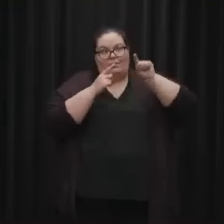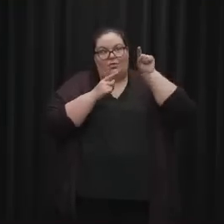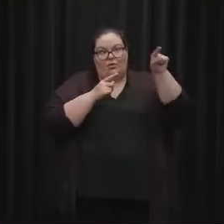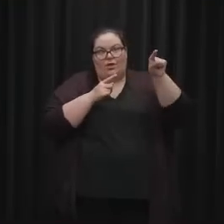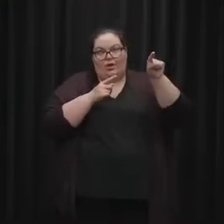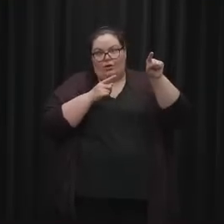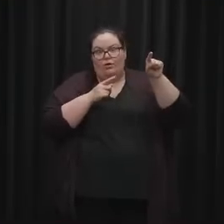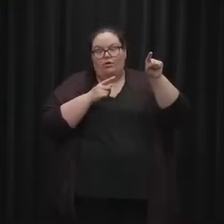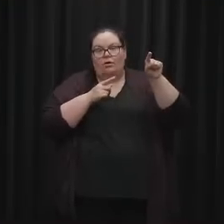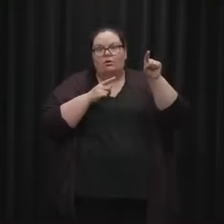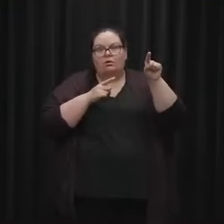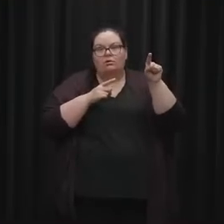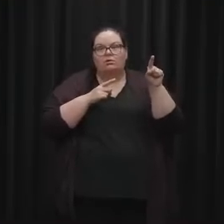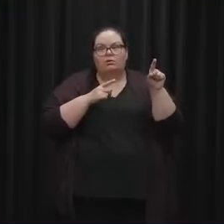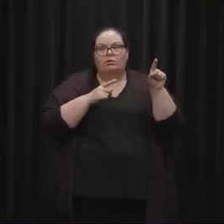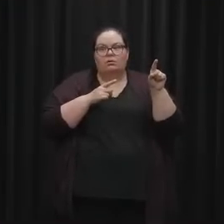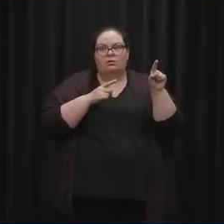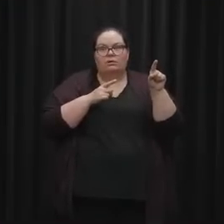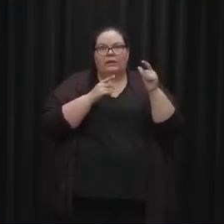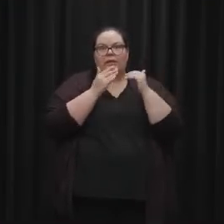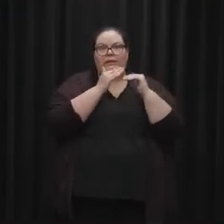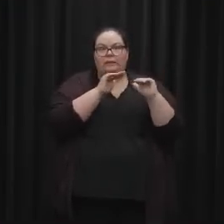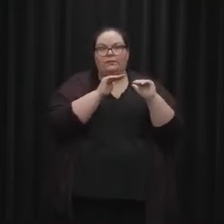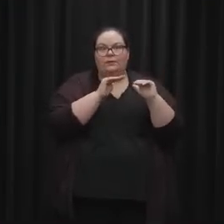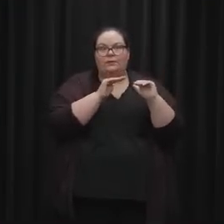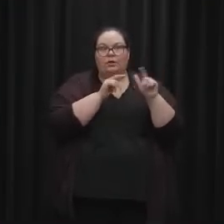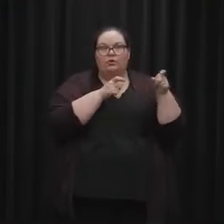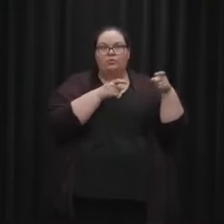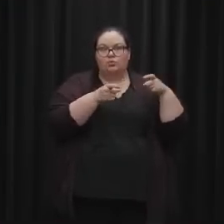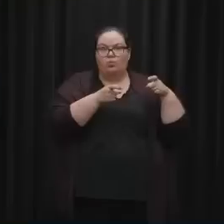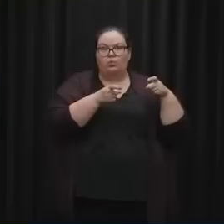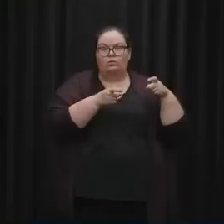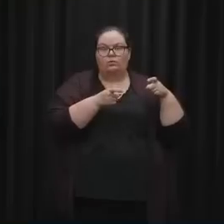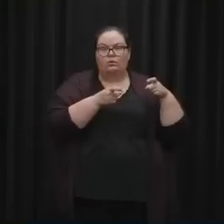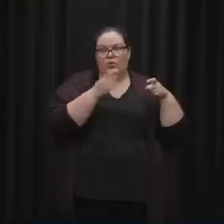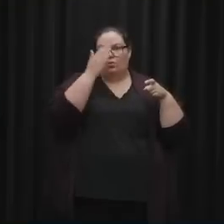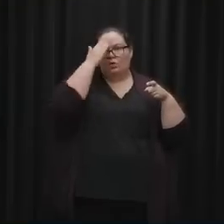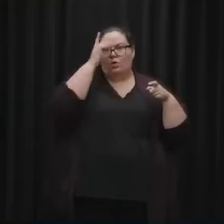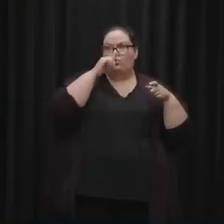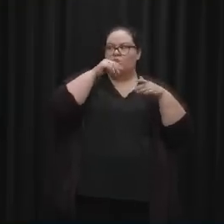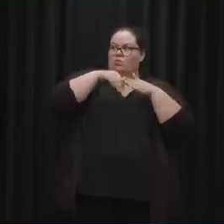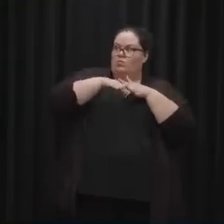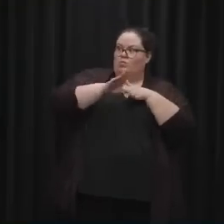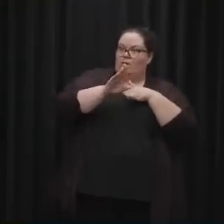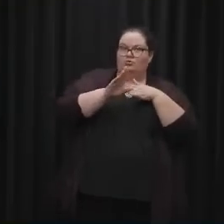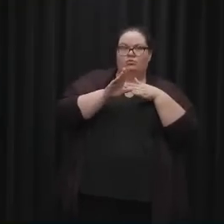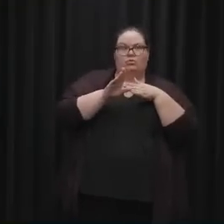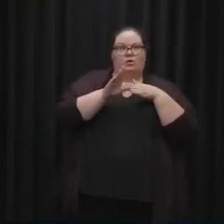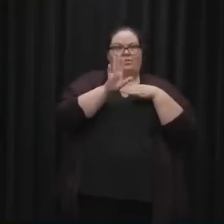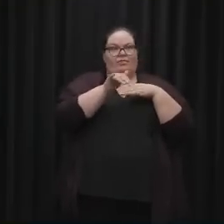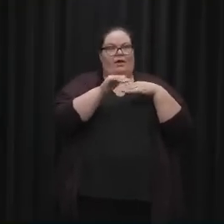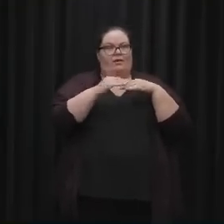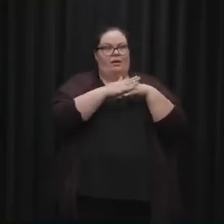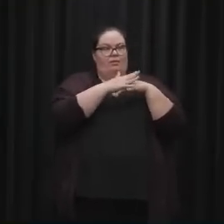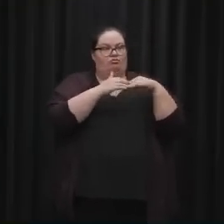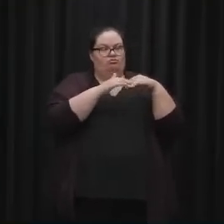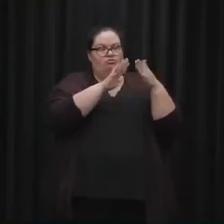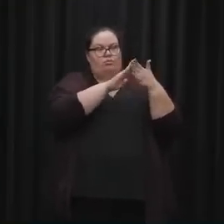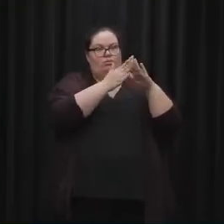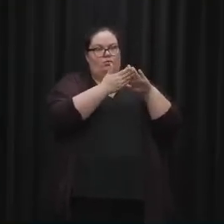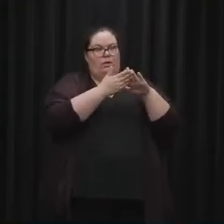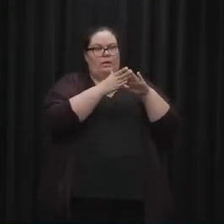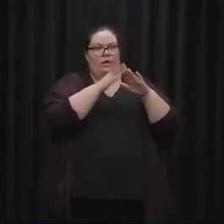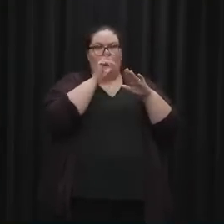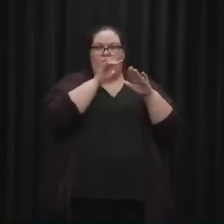community is very much restricted and controlled, so we know who's moving in and out of that First Nations community,